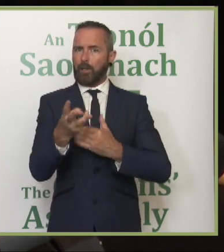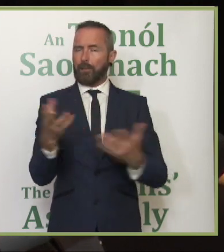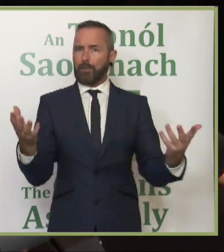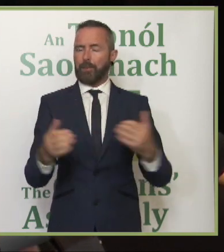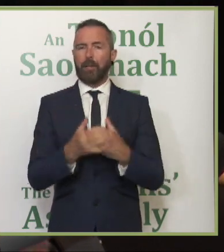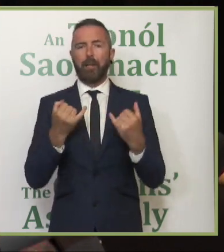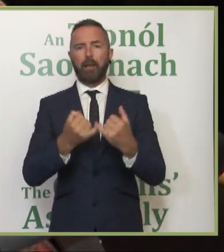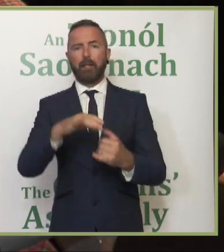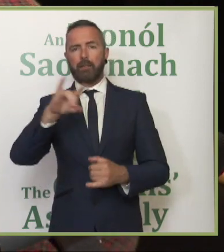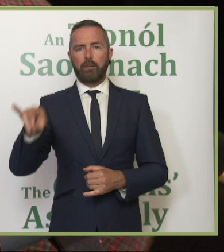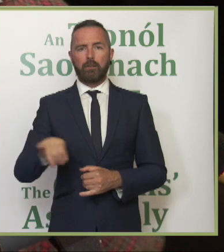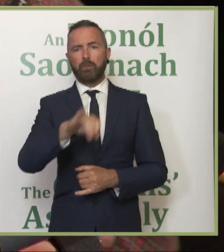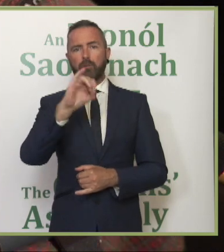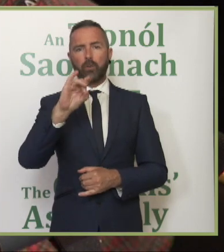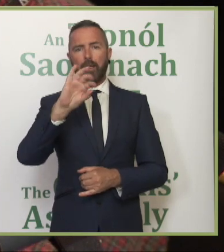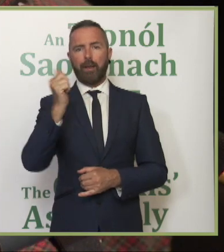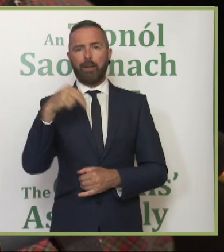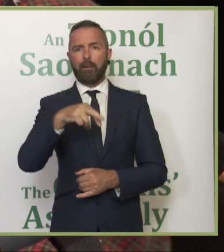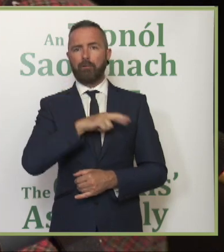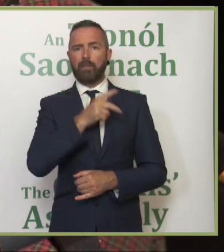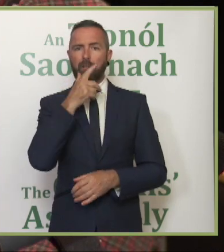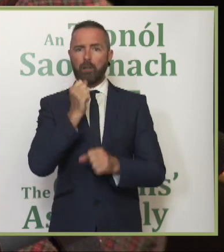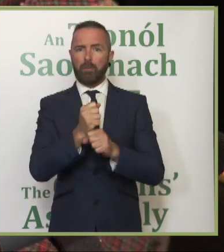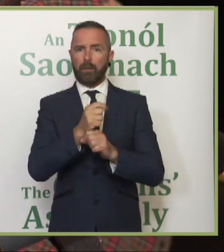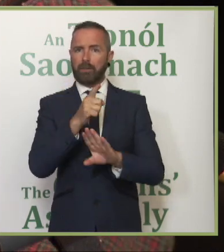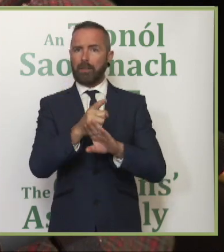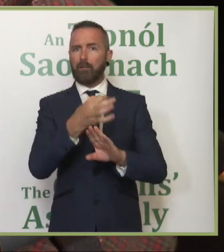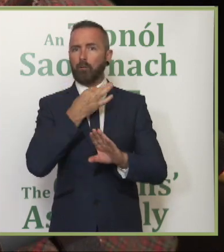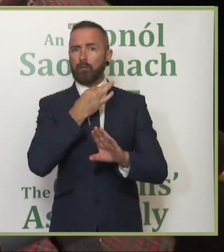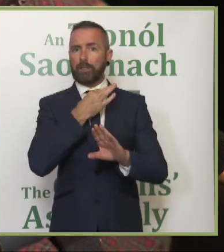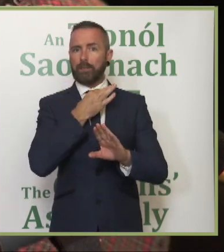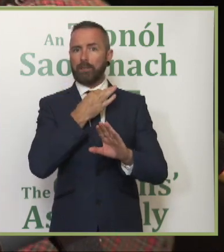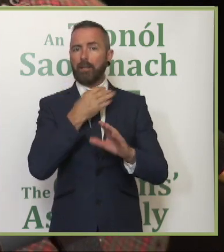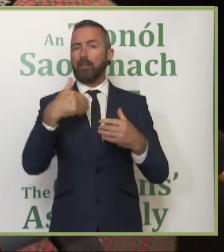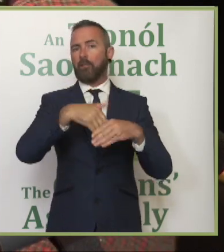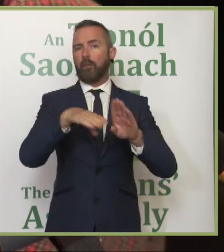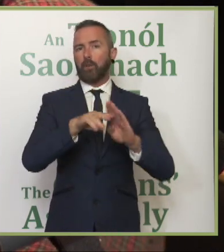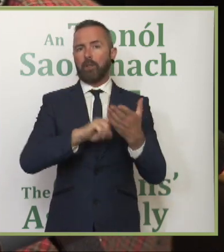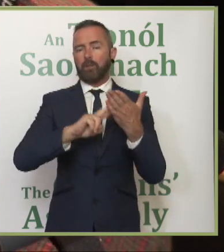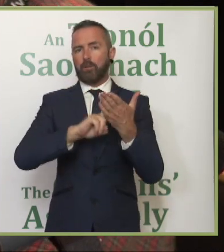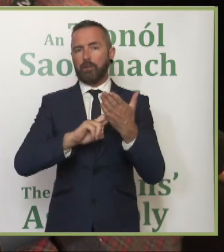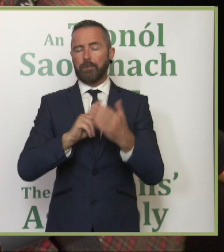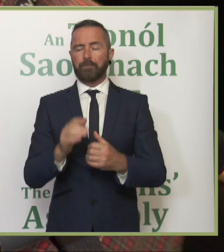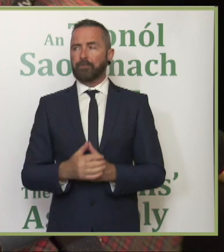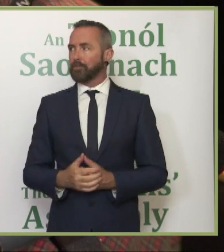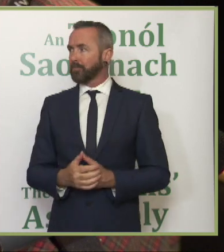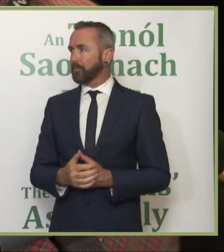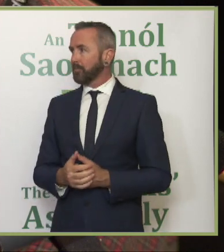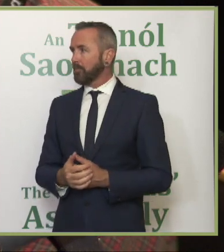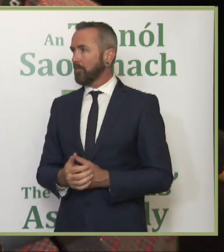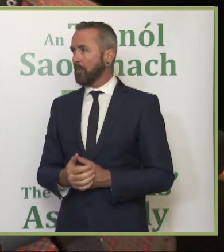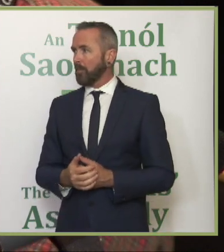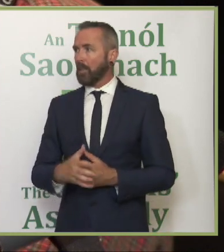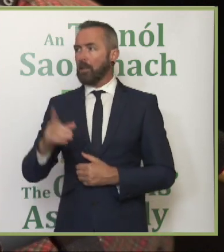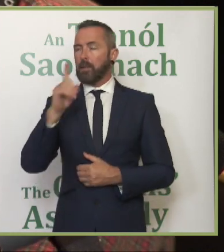Mary said, it's all about risk, and there's going to be a degree of risk. But the question, I think the larger challenge about prevention is to try and say,